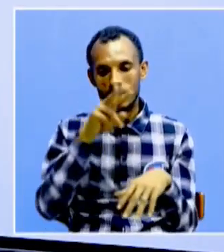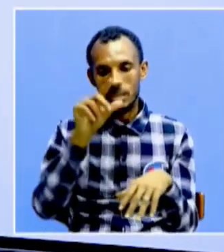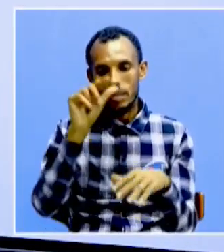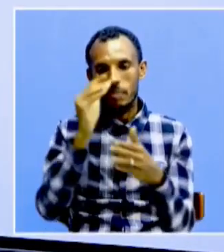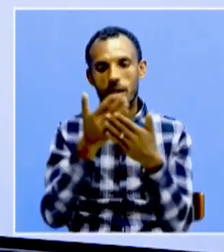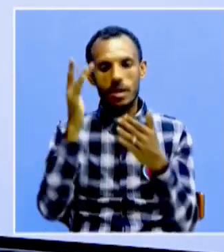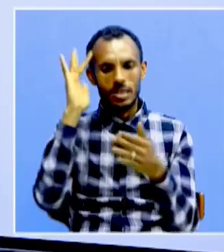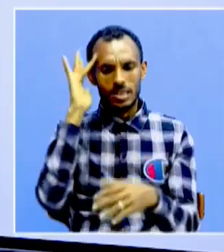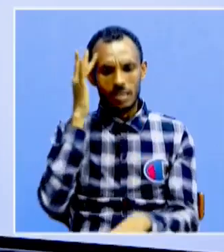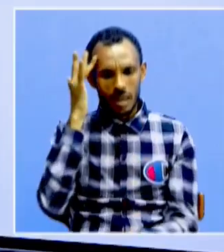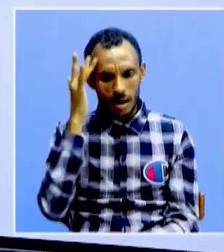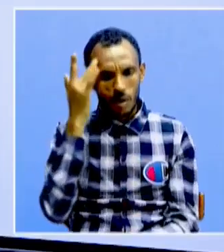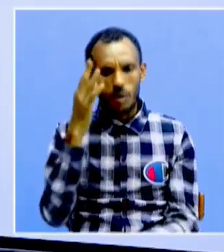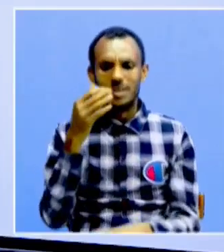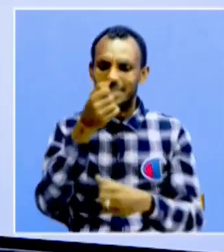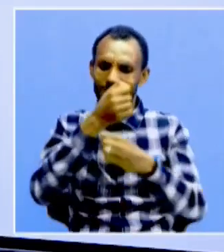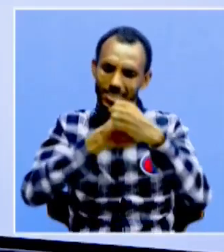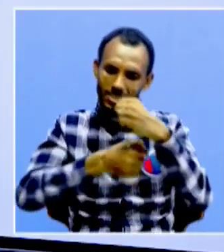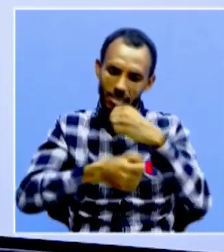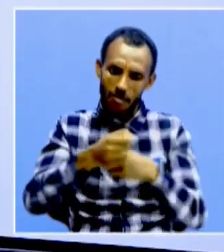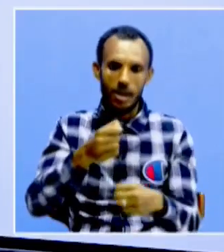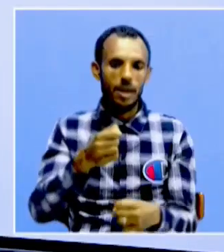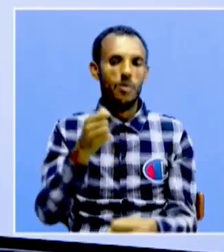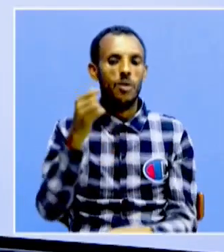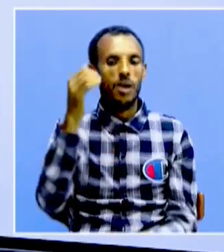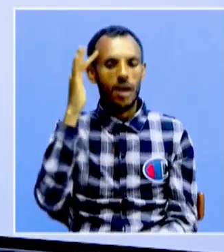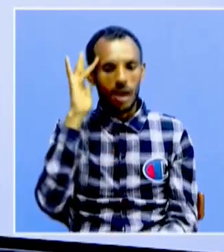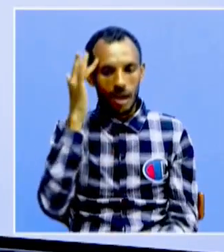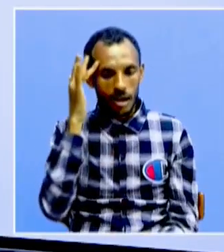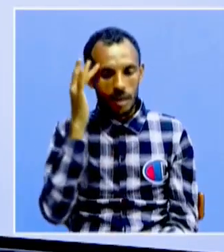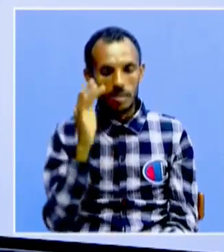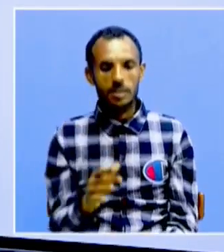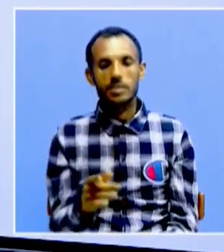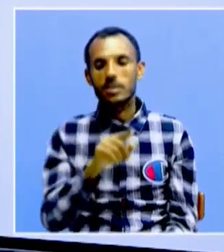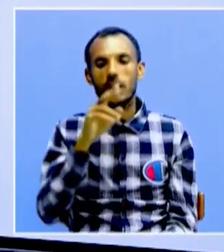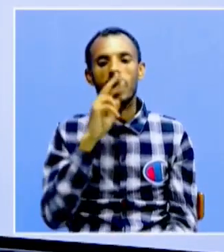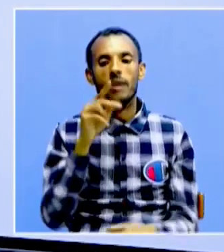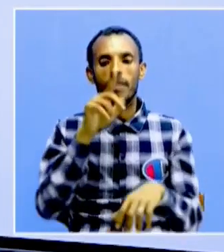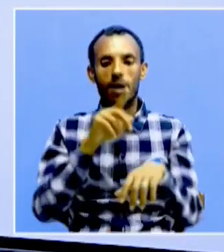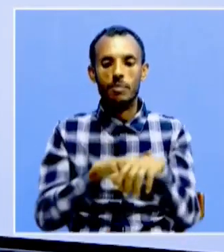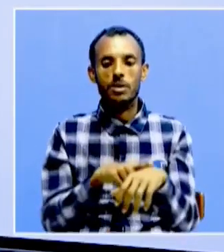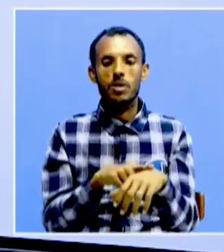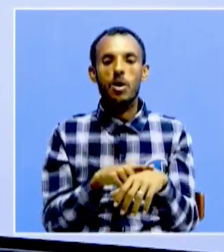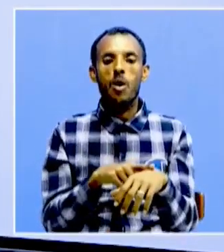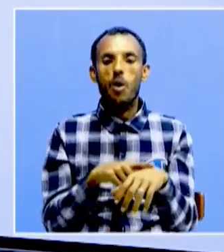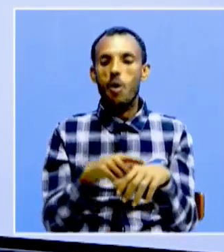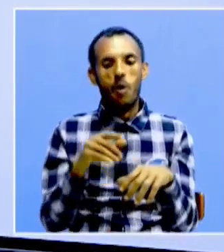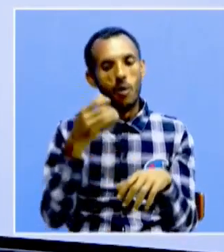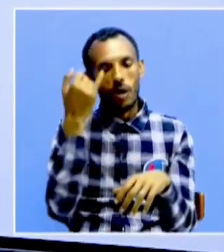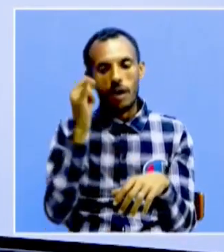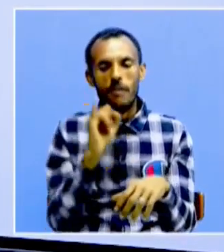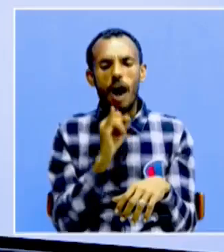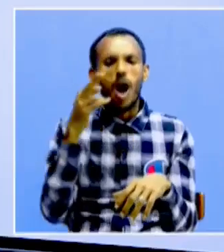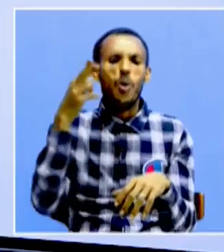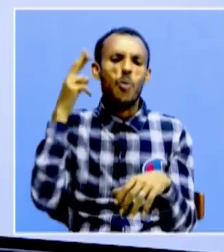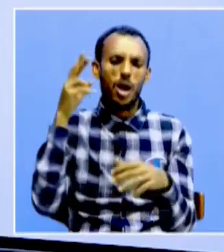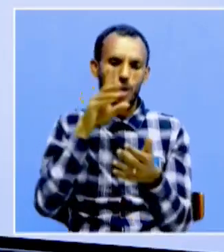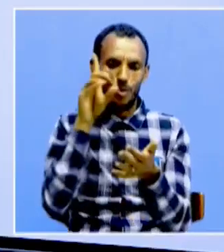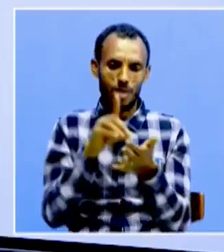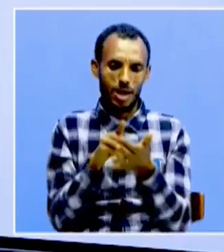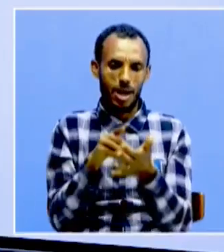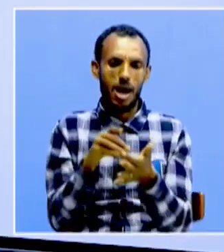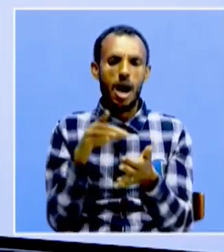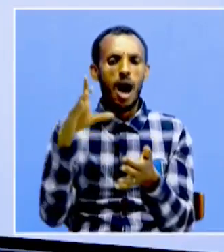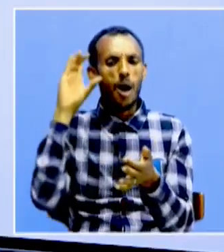sick or suffering with some illness. And then there are times that you say, oh, if I were a doctor, I would do this